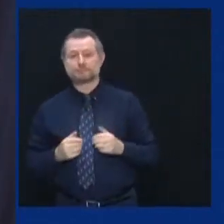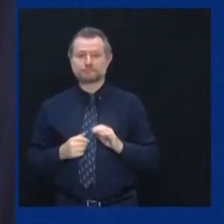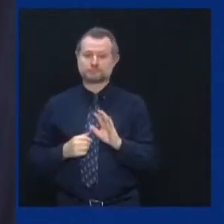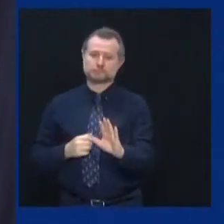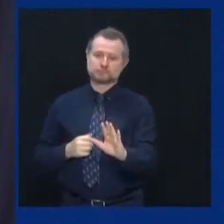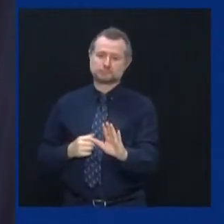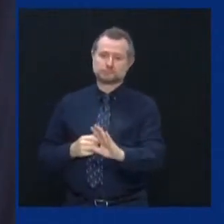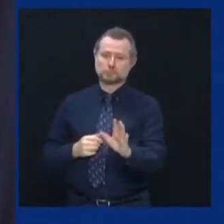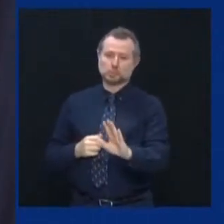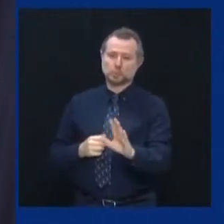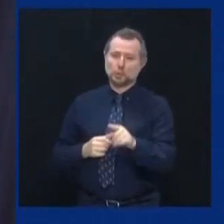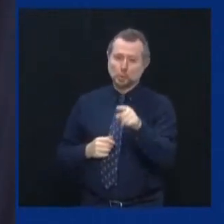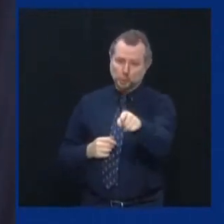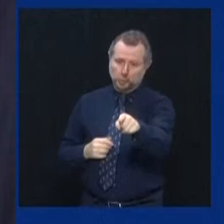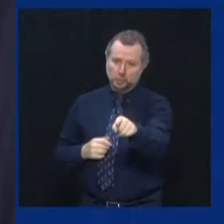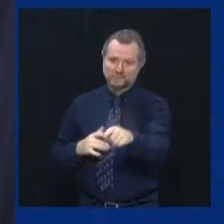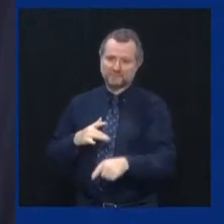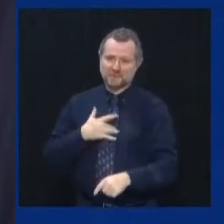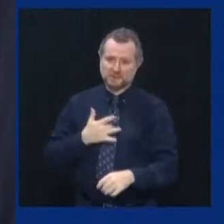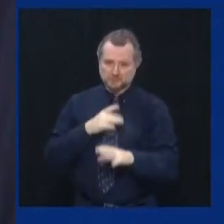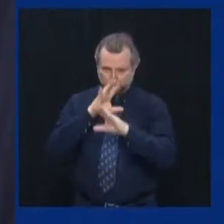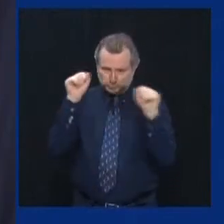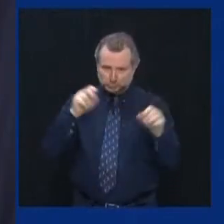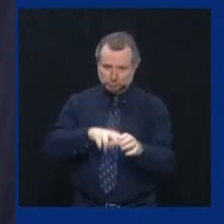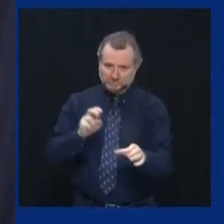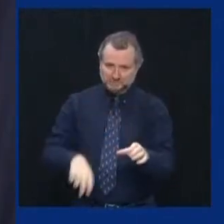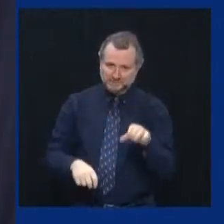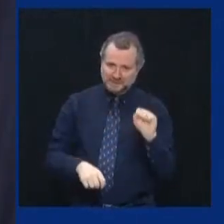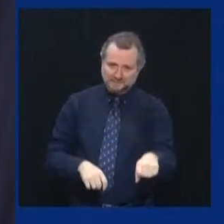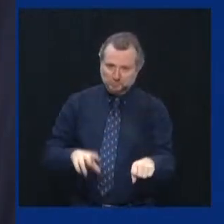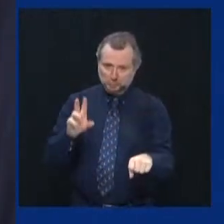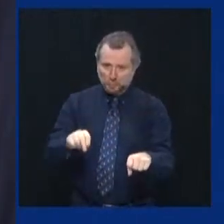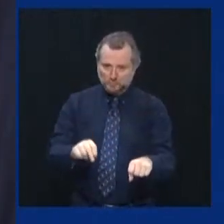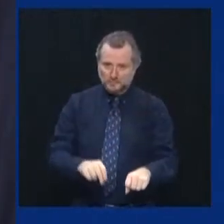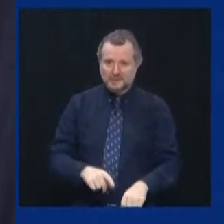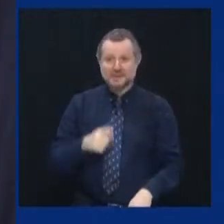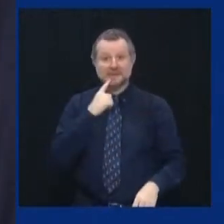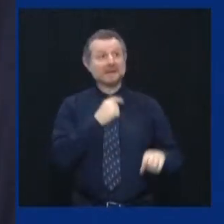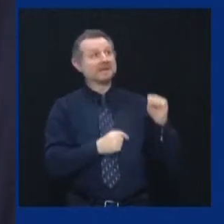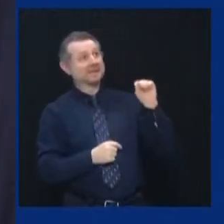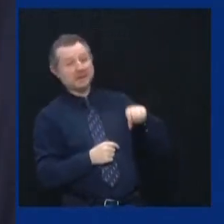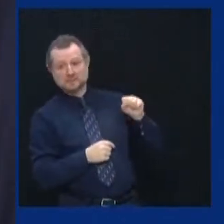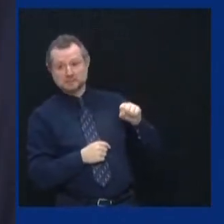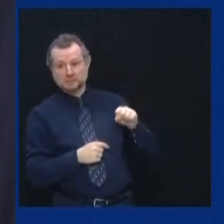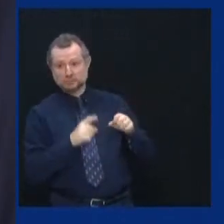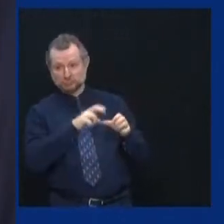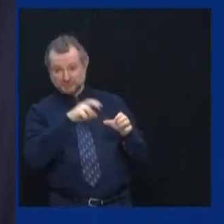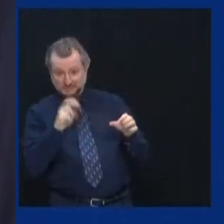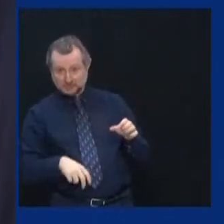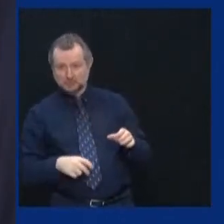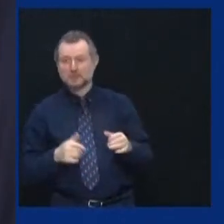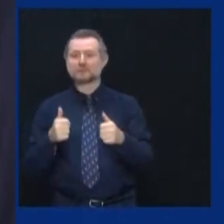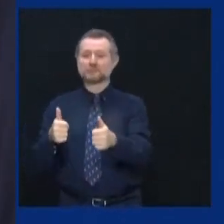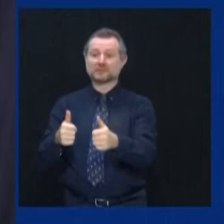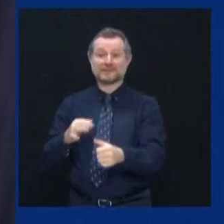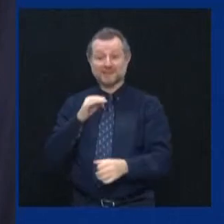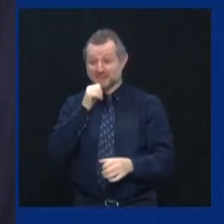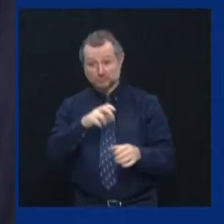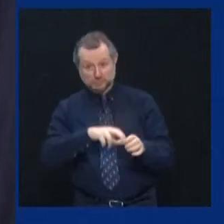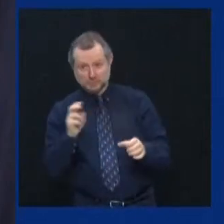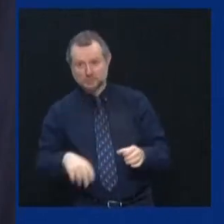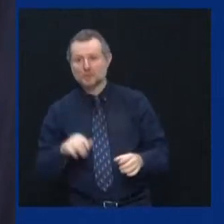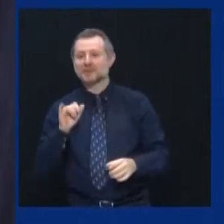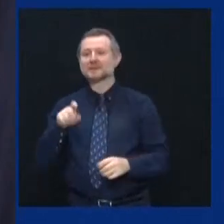Do you believe the president should resign? I do. I believe he should resign. If he doesn't resign, I believe he should be